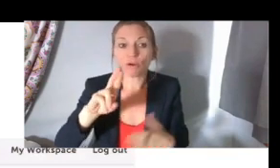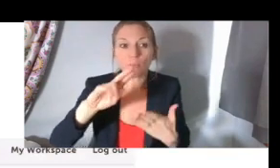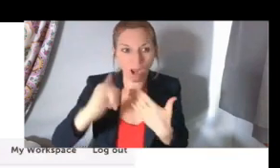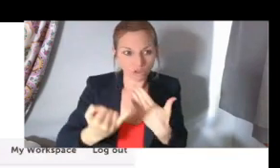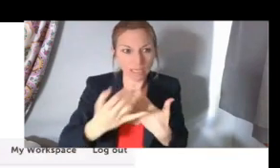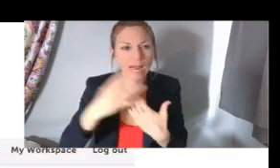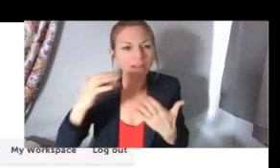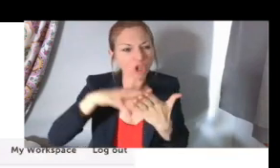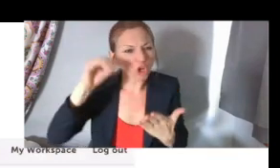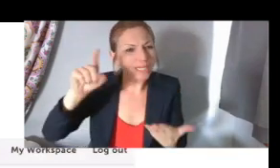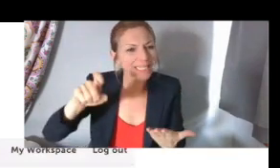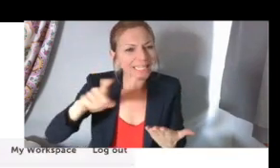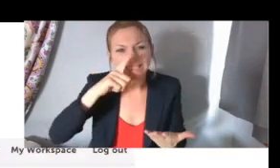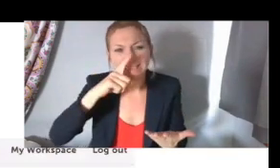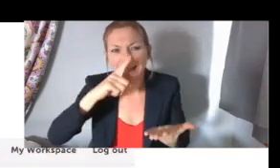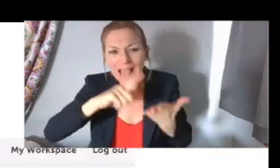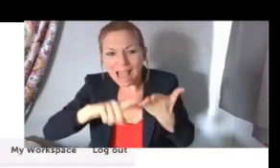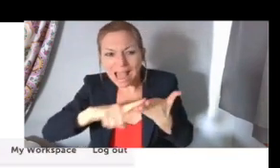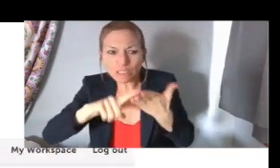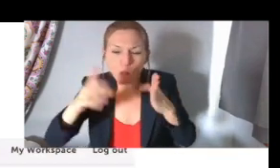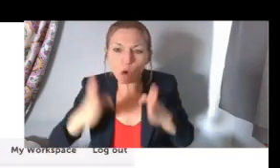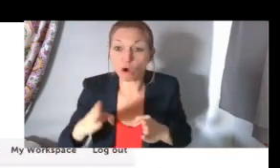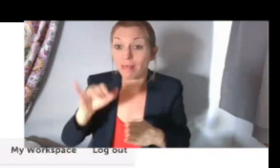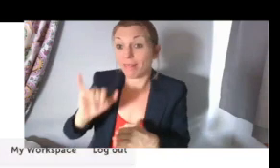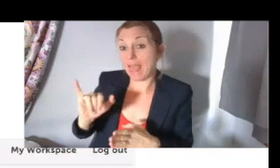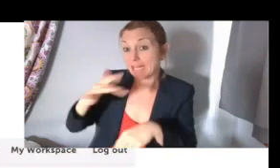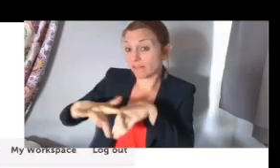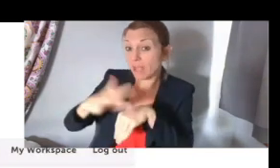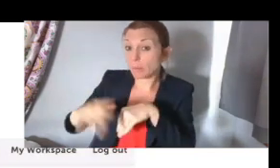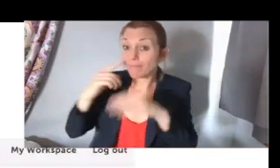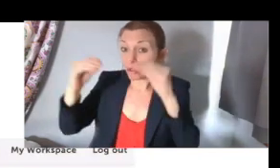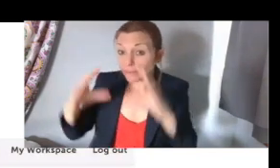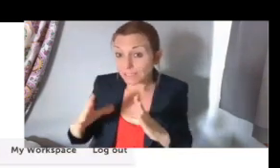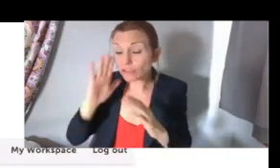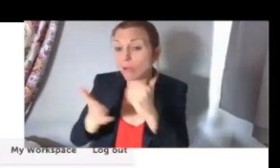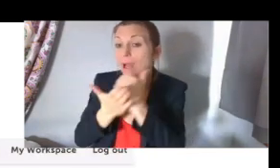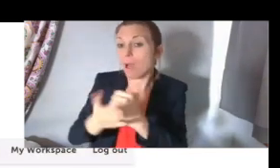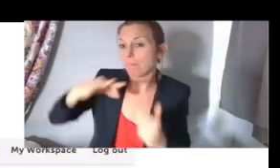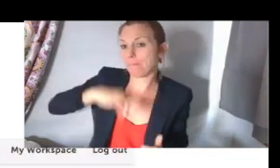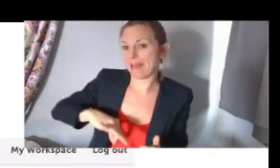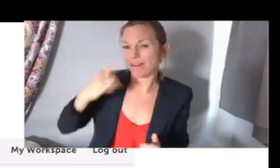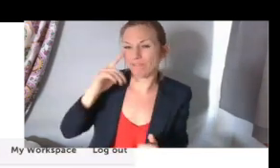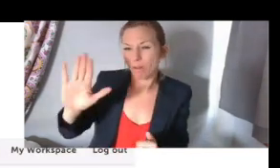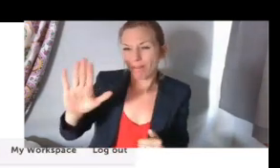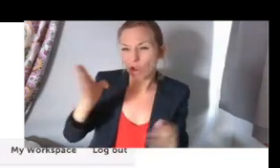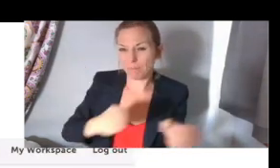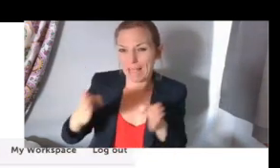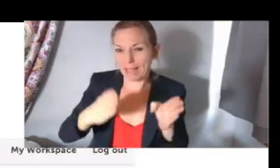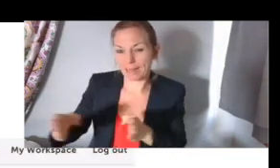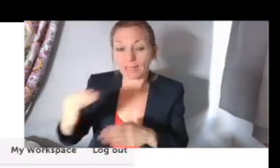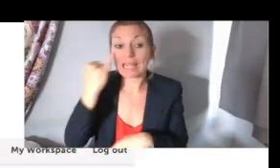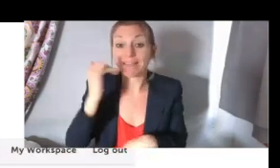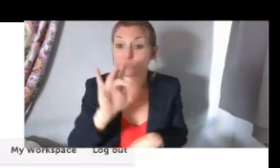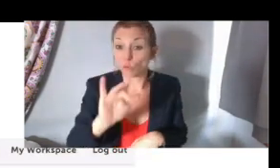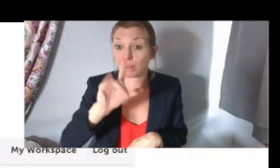that teachers can use to benefit their planning. By clicking on this link, it will bring you to